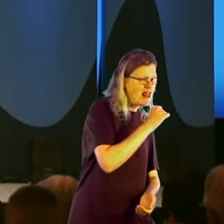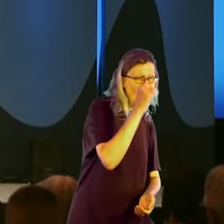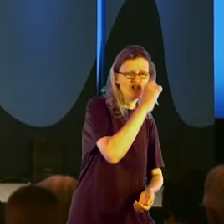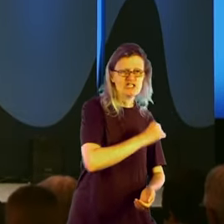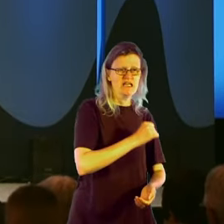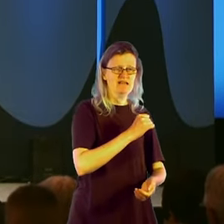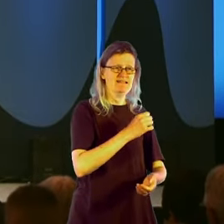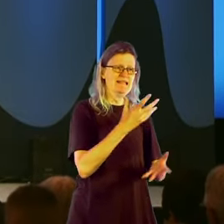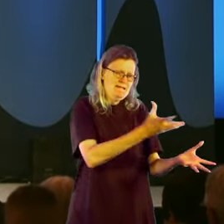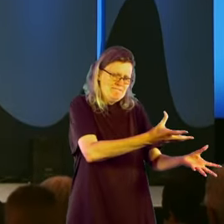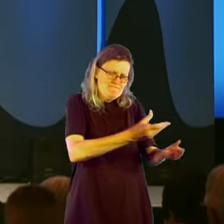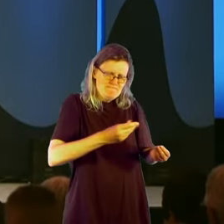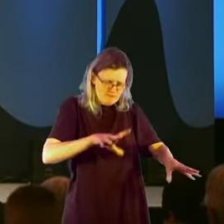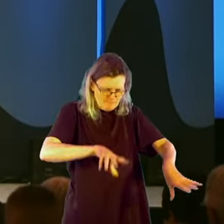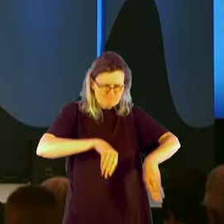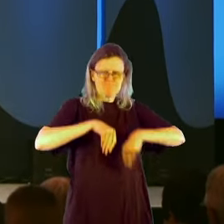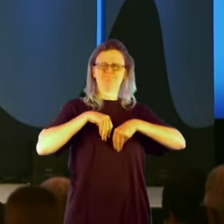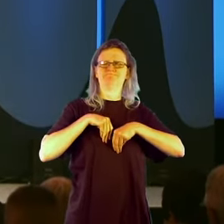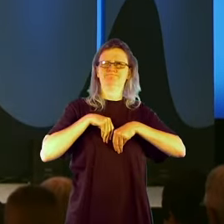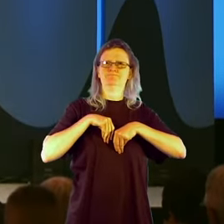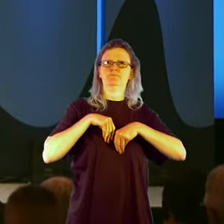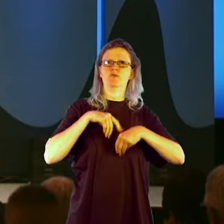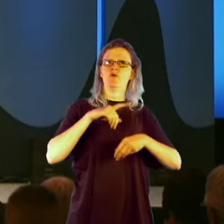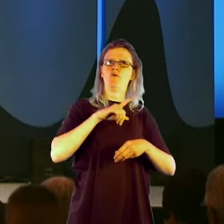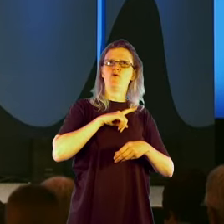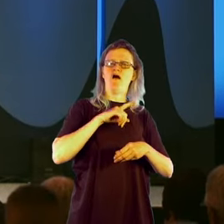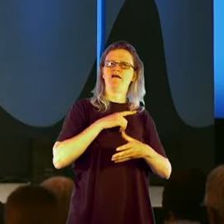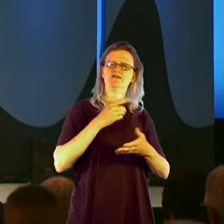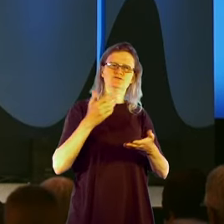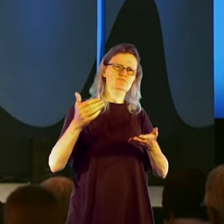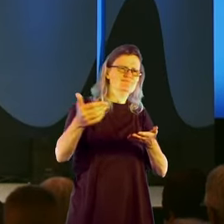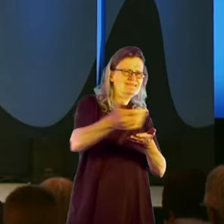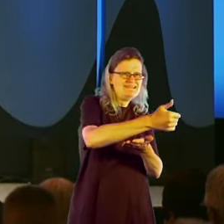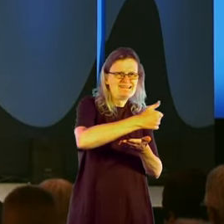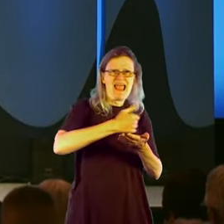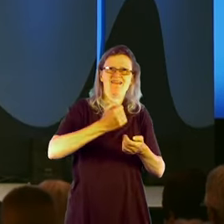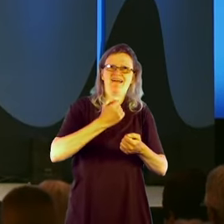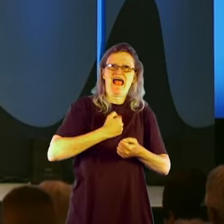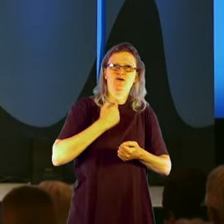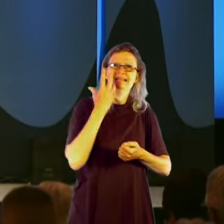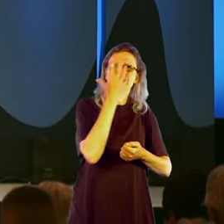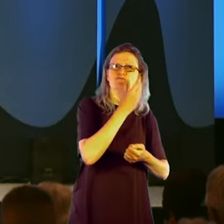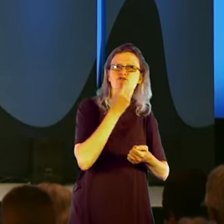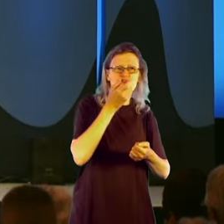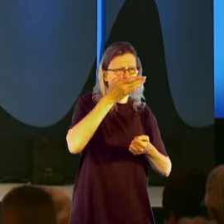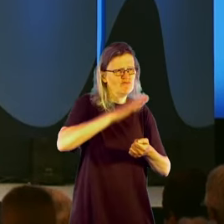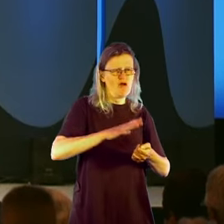order to redeem our broken spiritual lives from their brokenness.